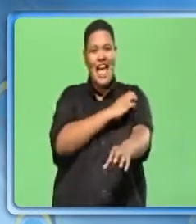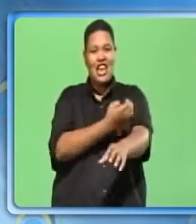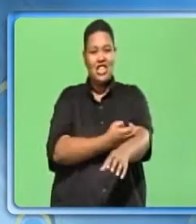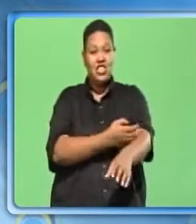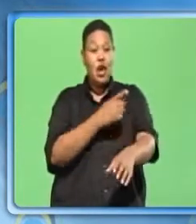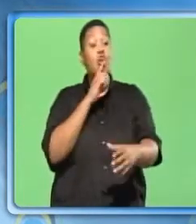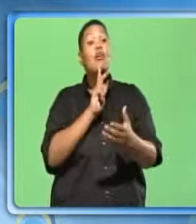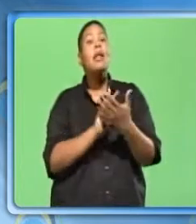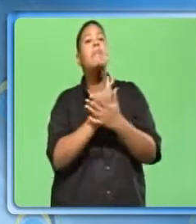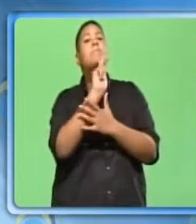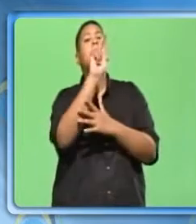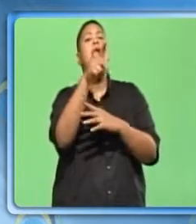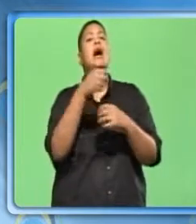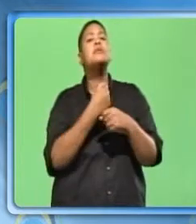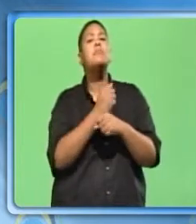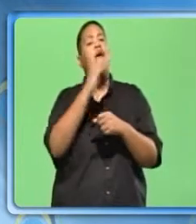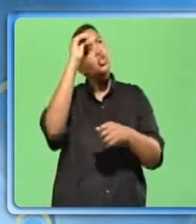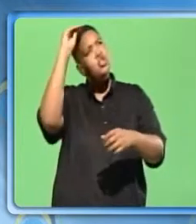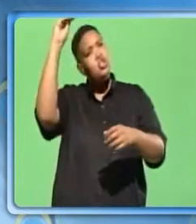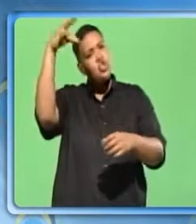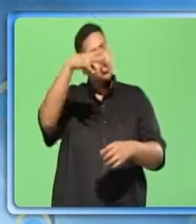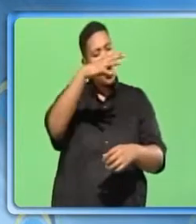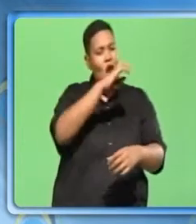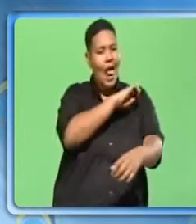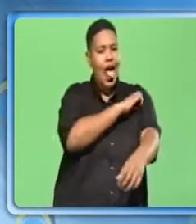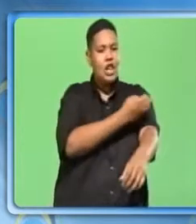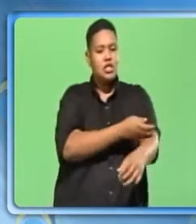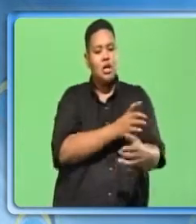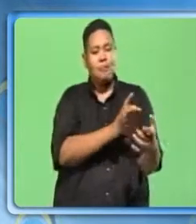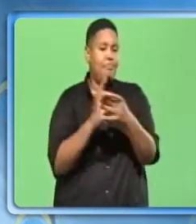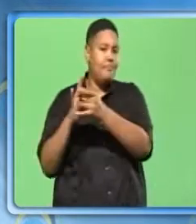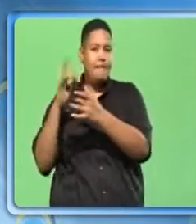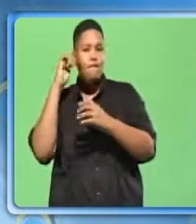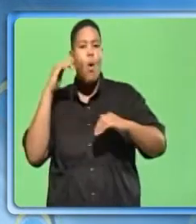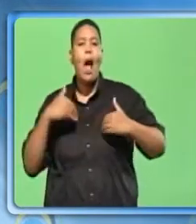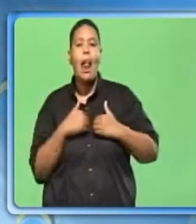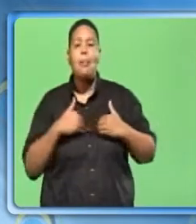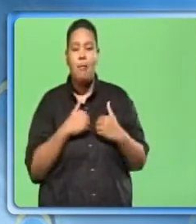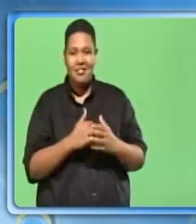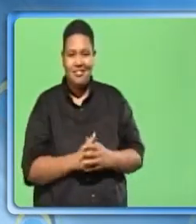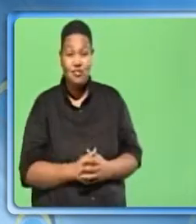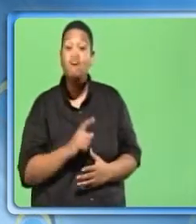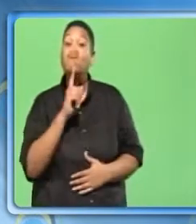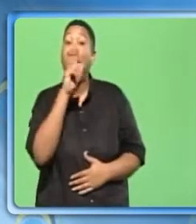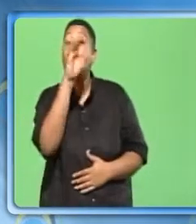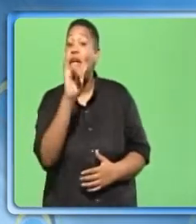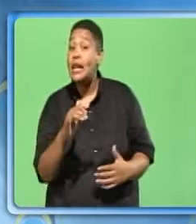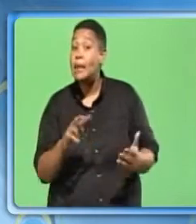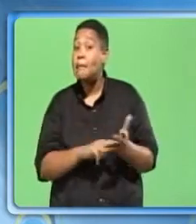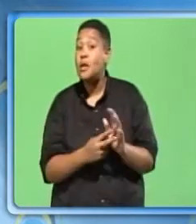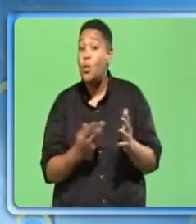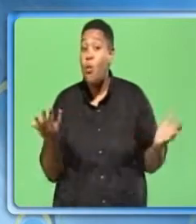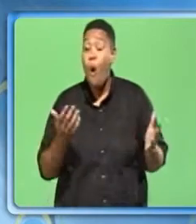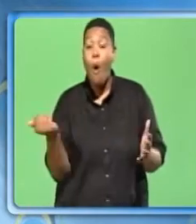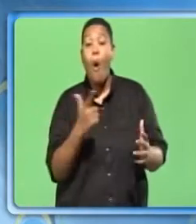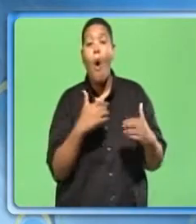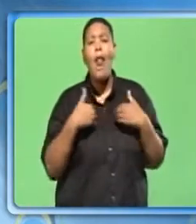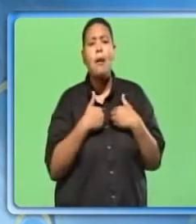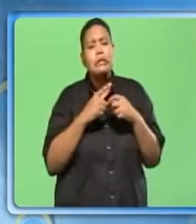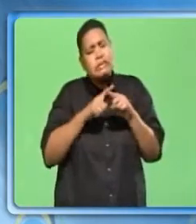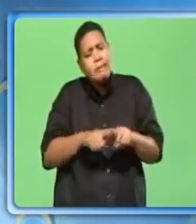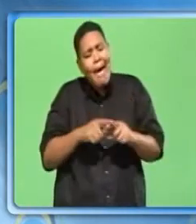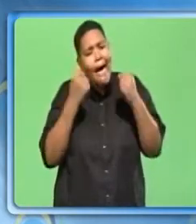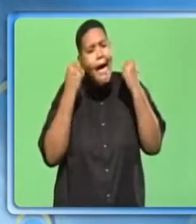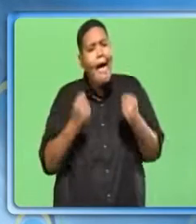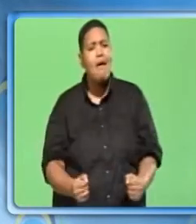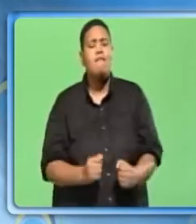are just making the sun's energy available to animals. In reality, all animals are dependent on plants